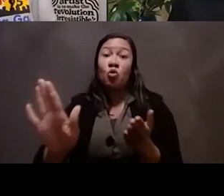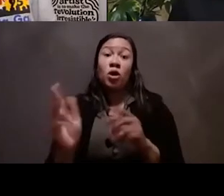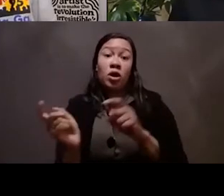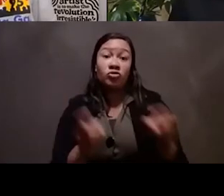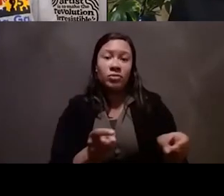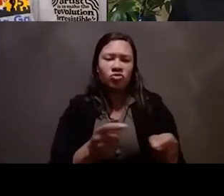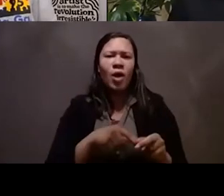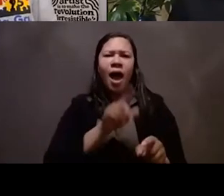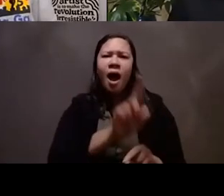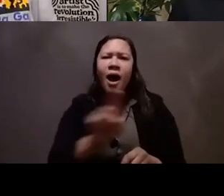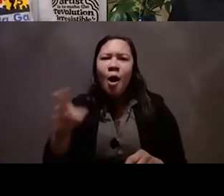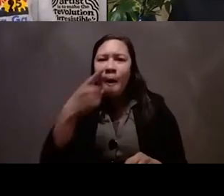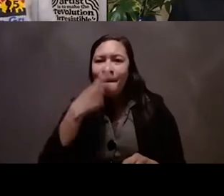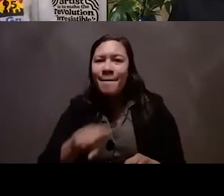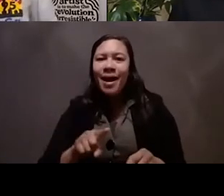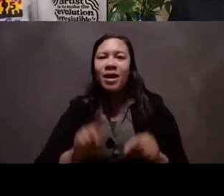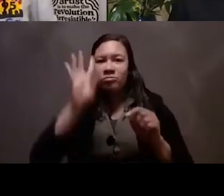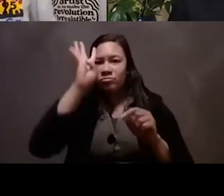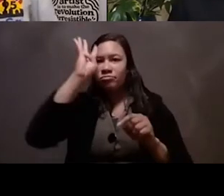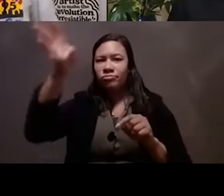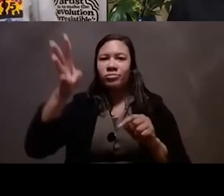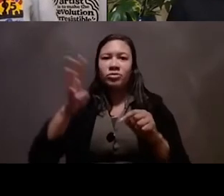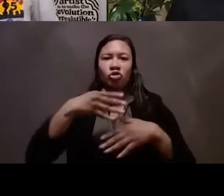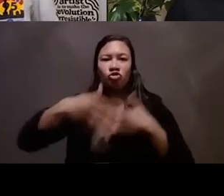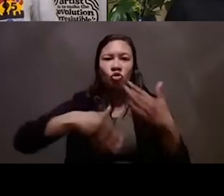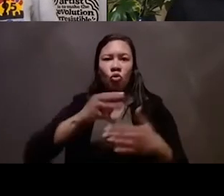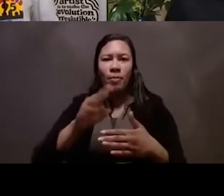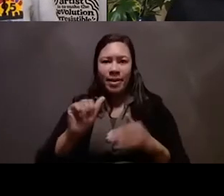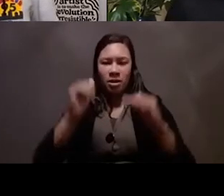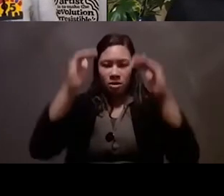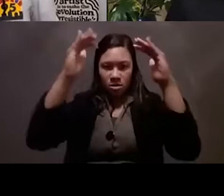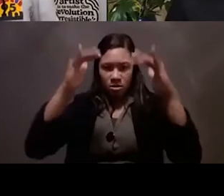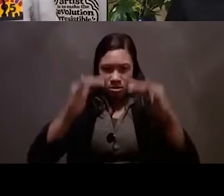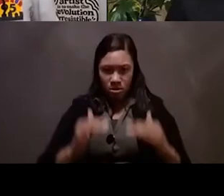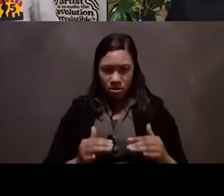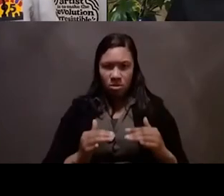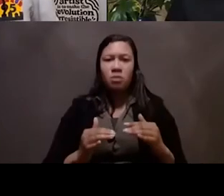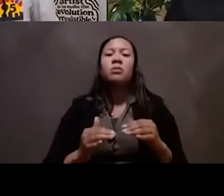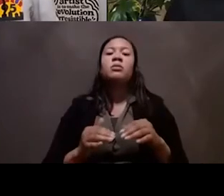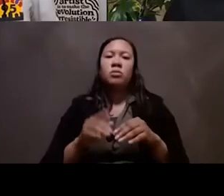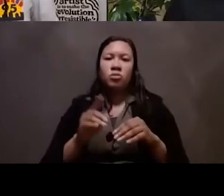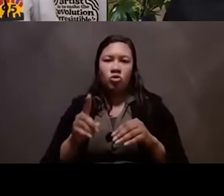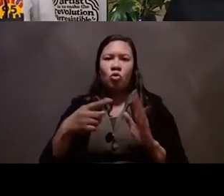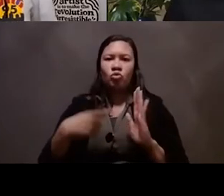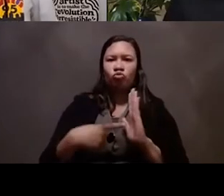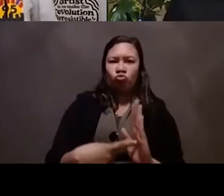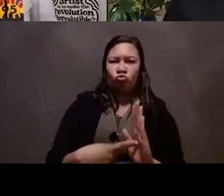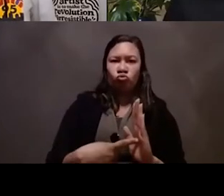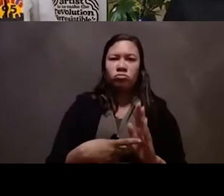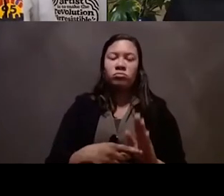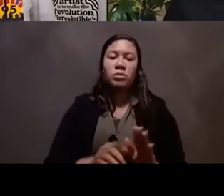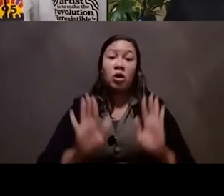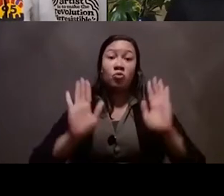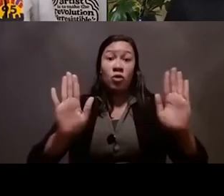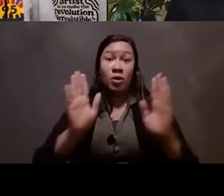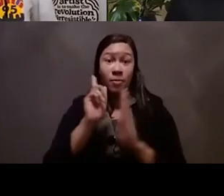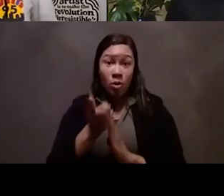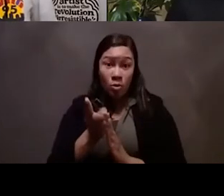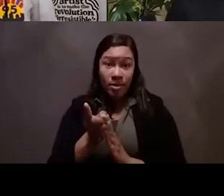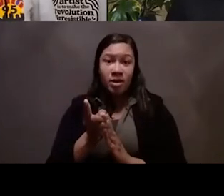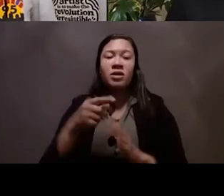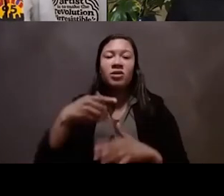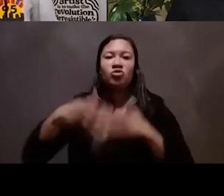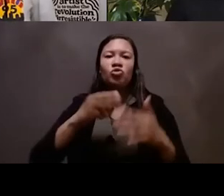these social media spreads, so documenting a really transformative or incredible moment in social media. So much of the Black Futures Project is